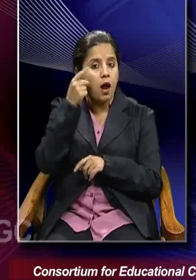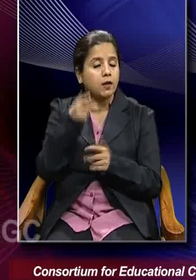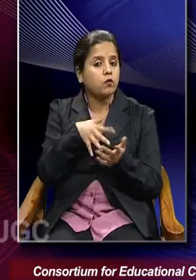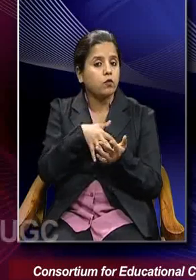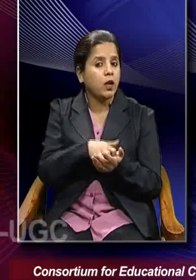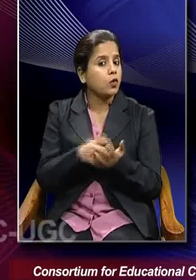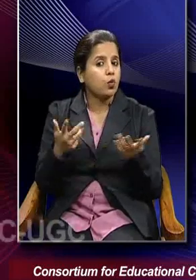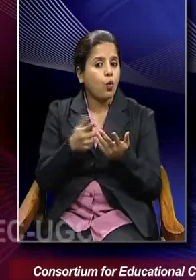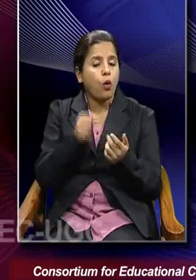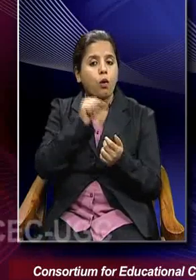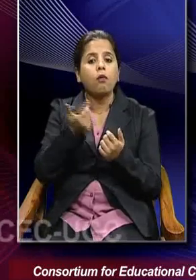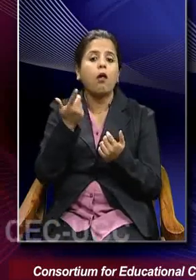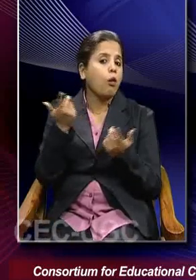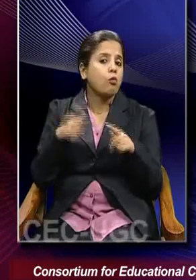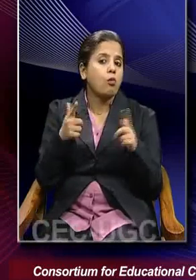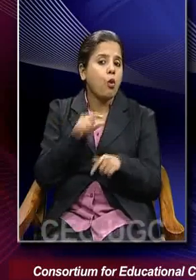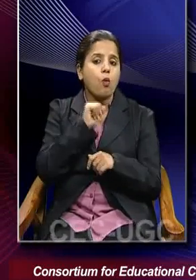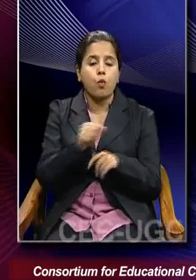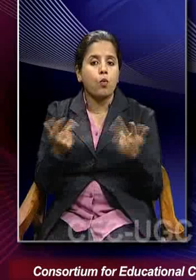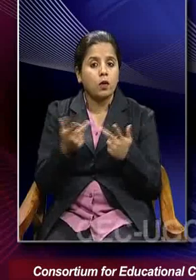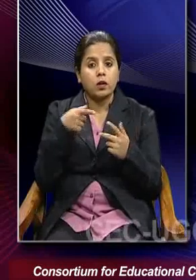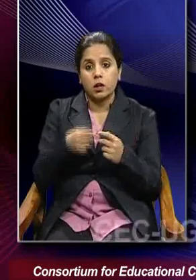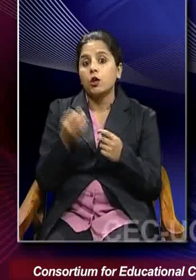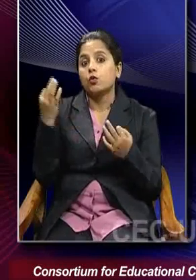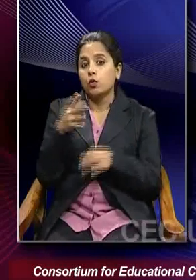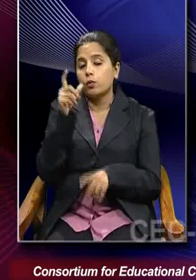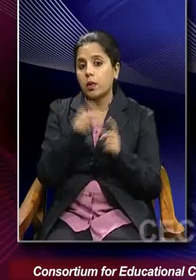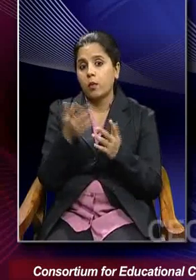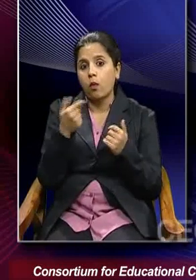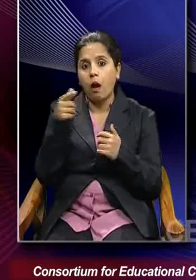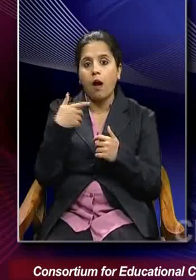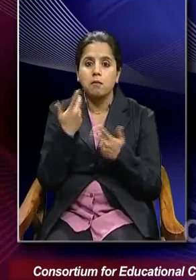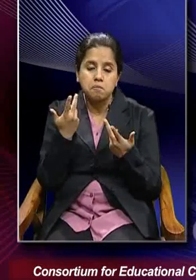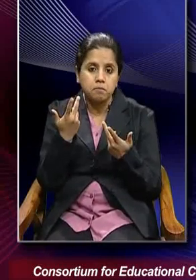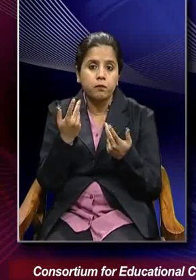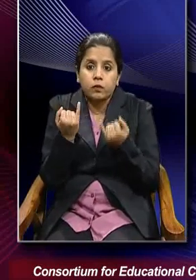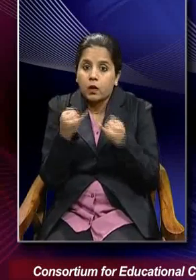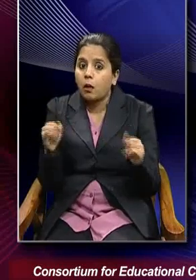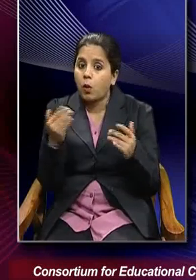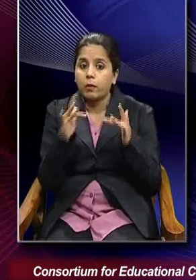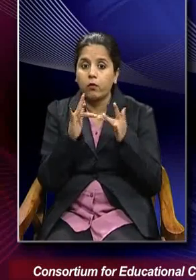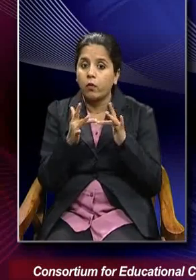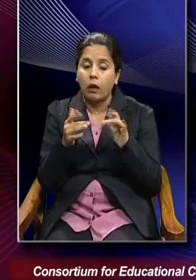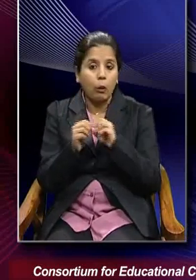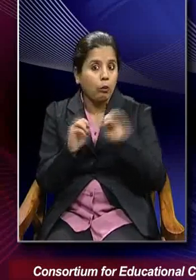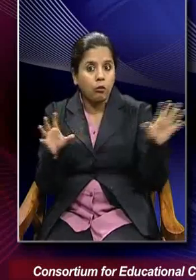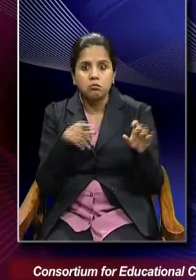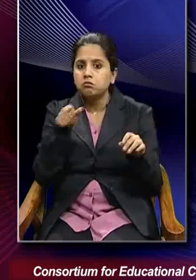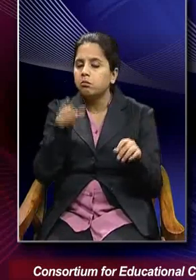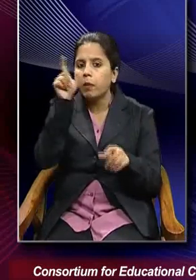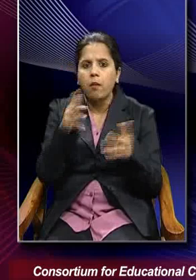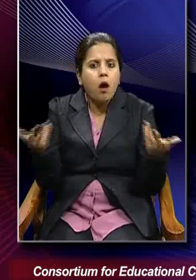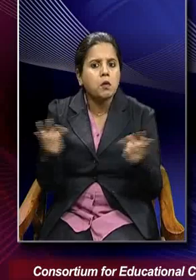the drawbacks, that this new age could be paralyzed without the internet. So let us